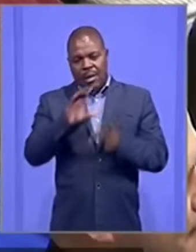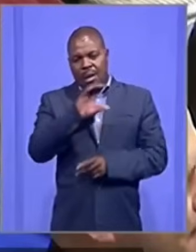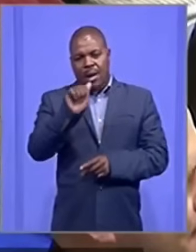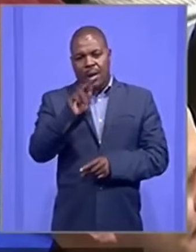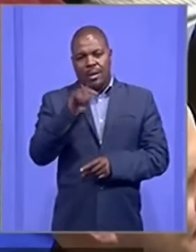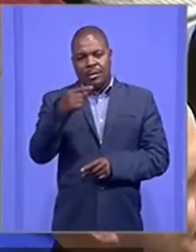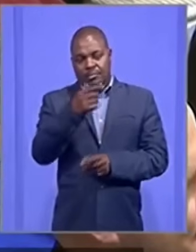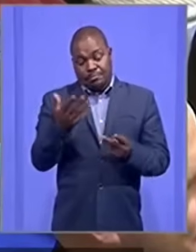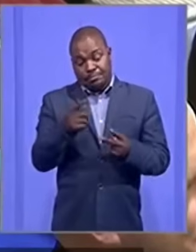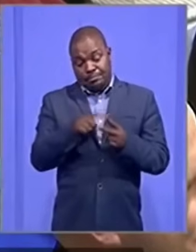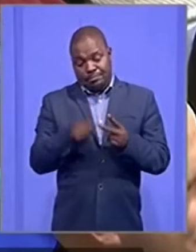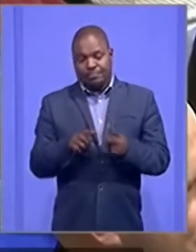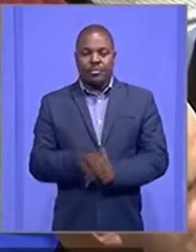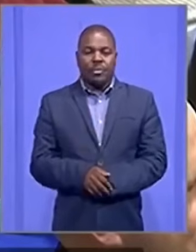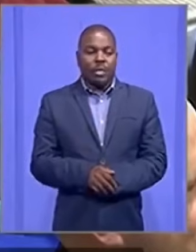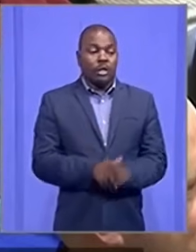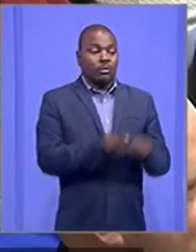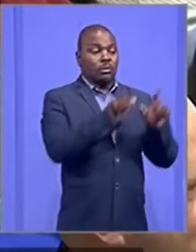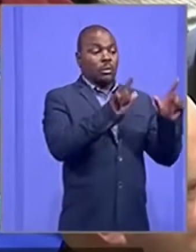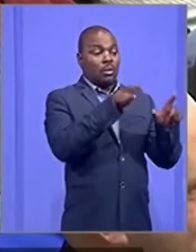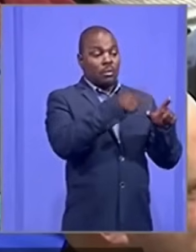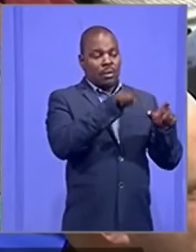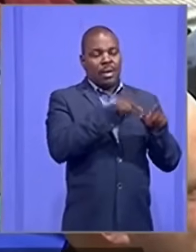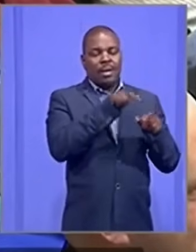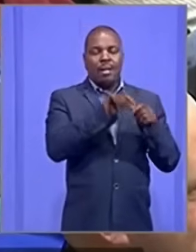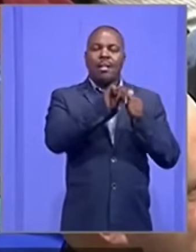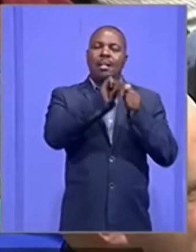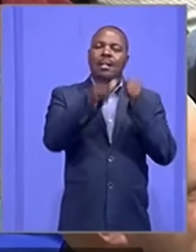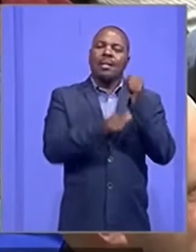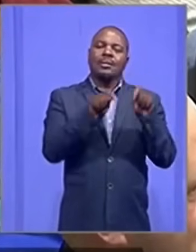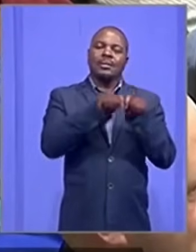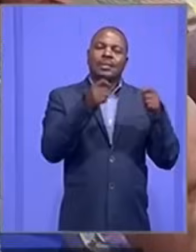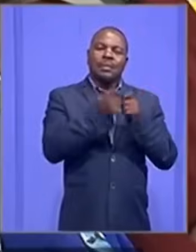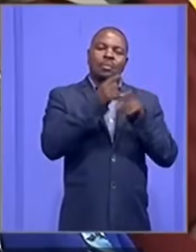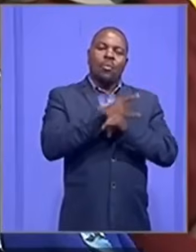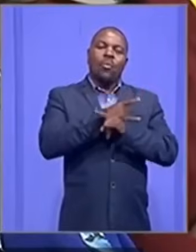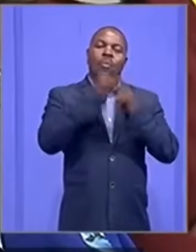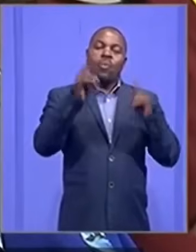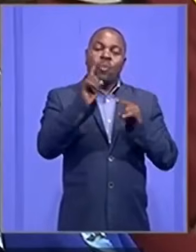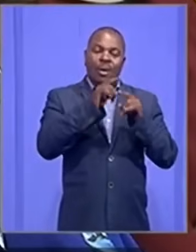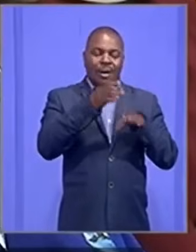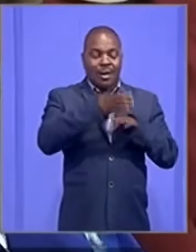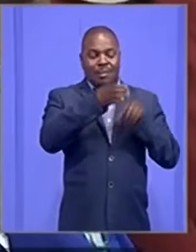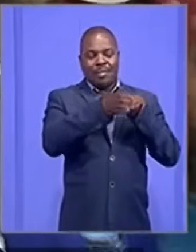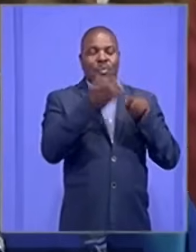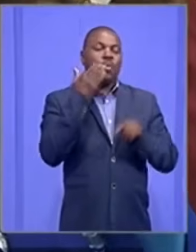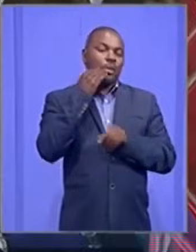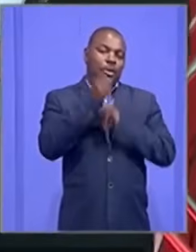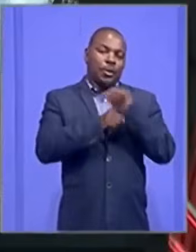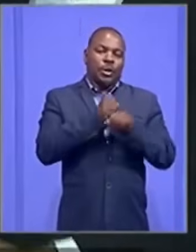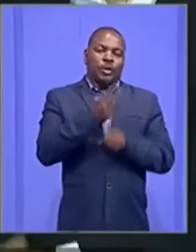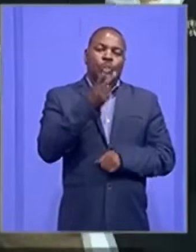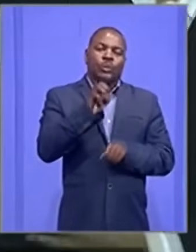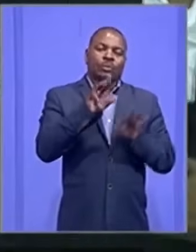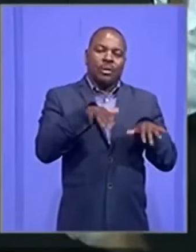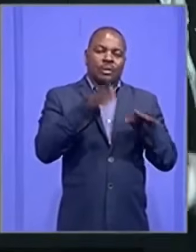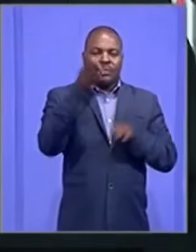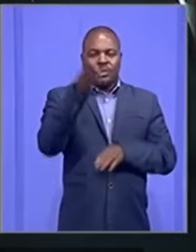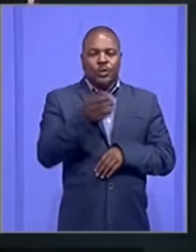now. Mamelodi Sundowns ke sehlopha sa mafelelo sa go fenya sebjana se ka sehla sa